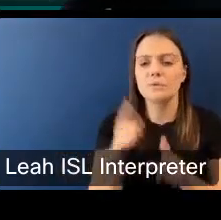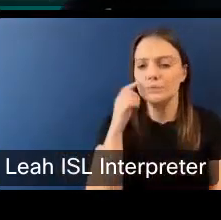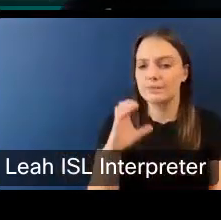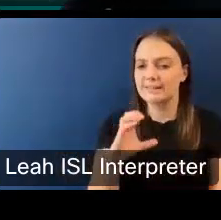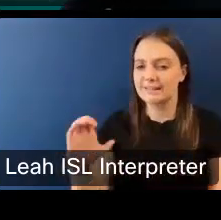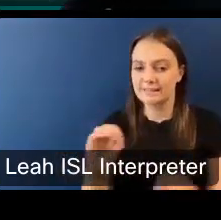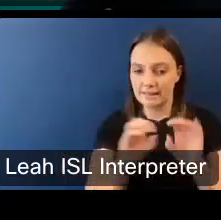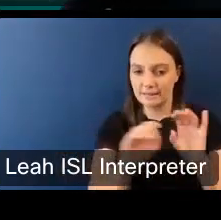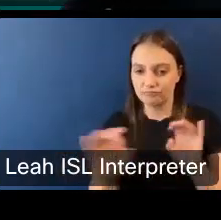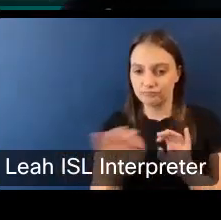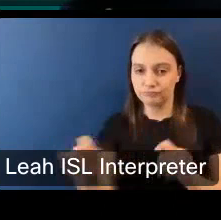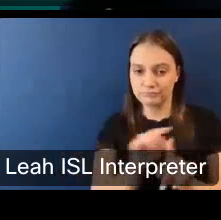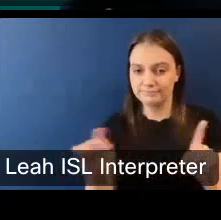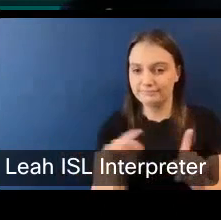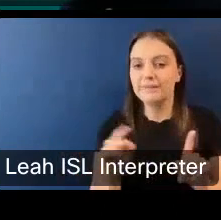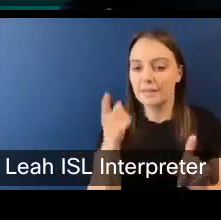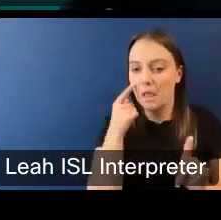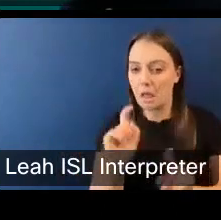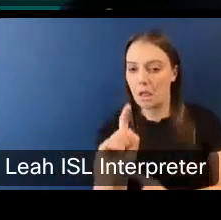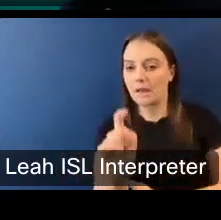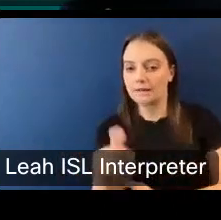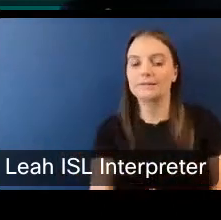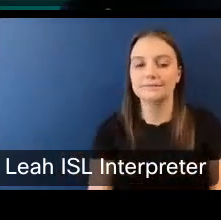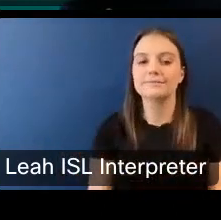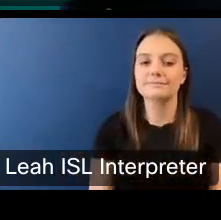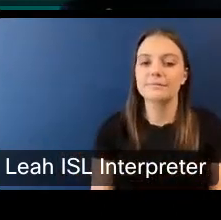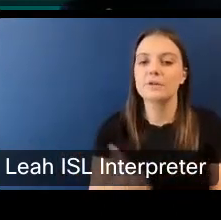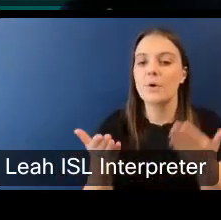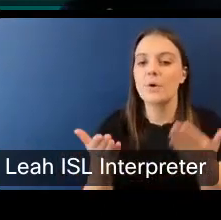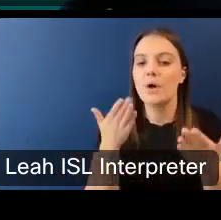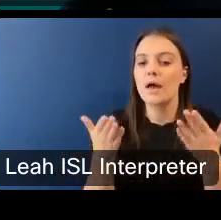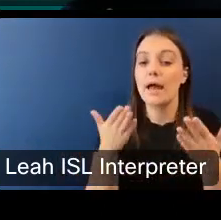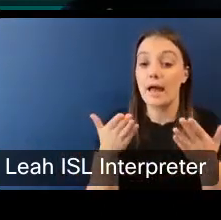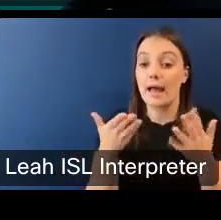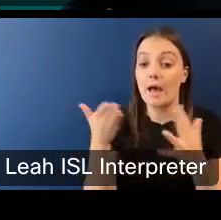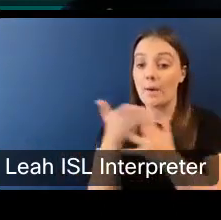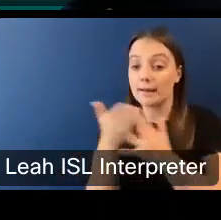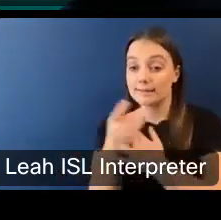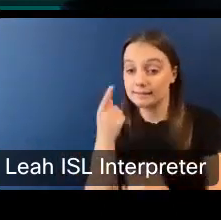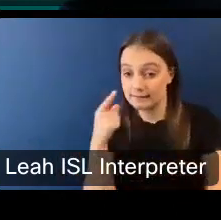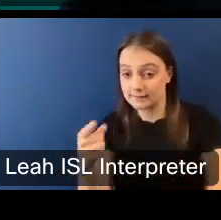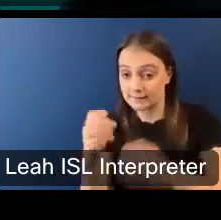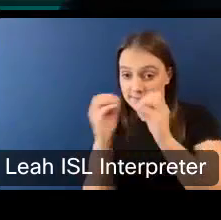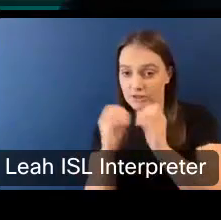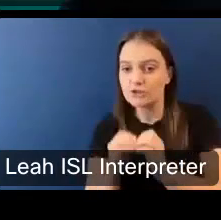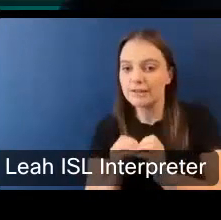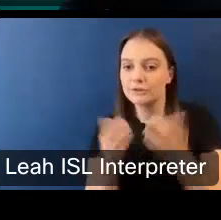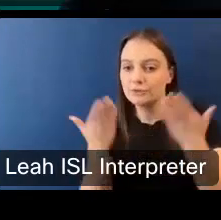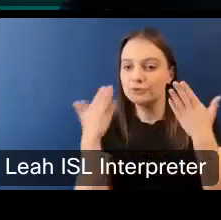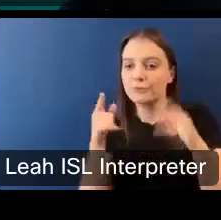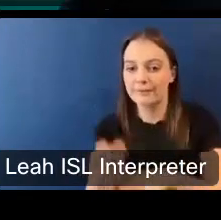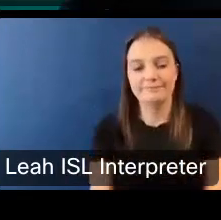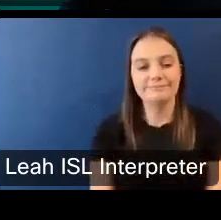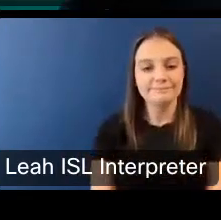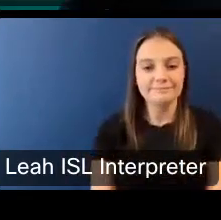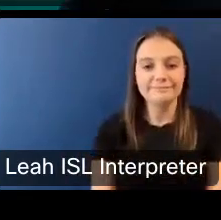captions support service with this webinar, and again, details of that will be in the chat box should you need that particular function.